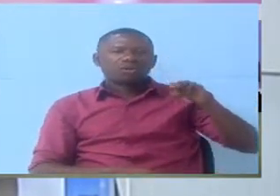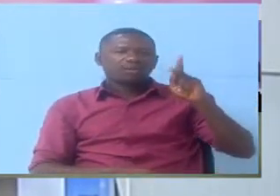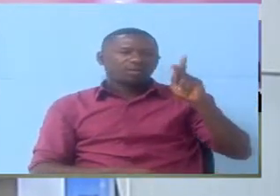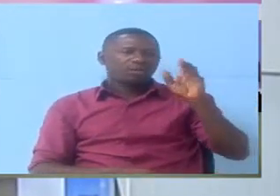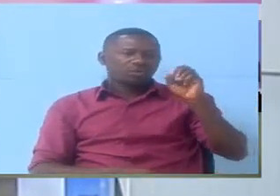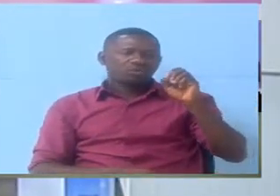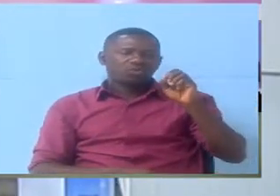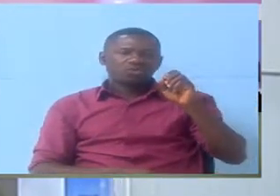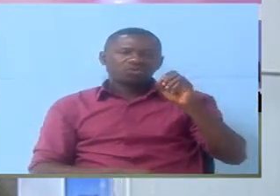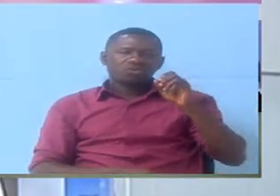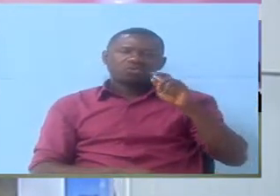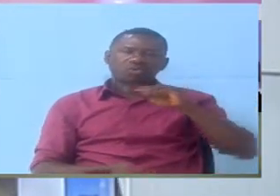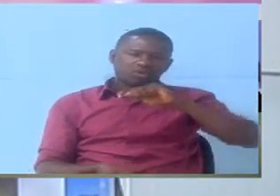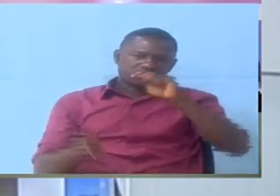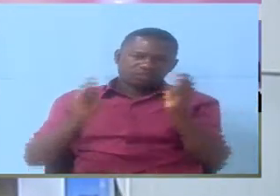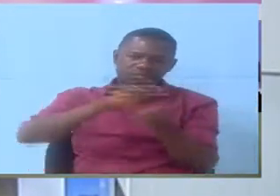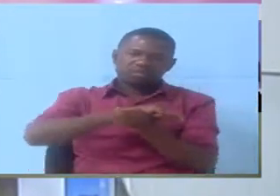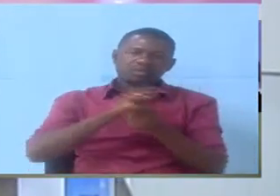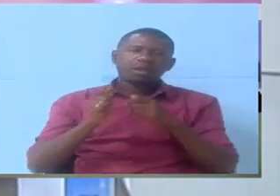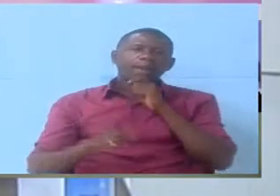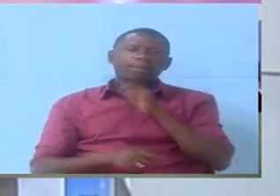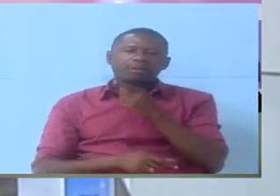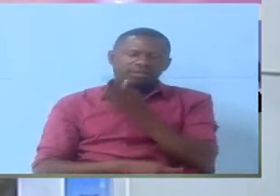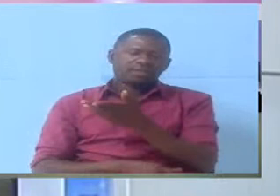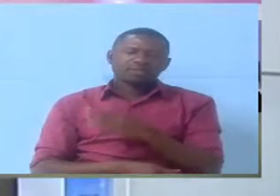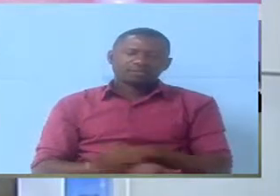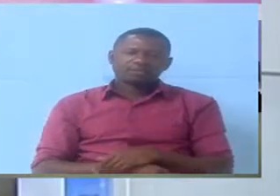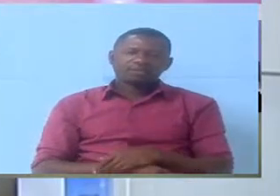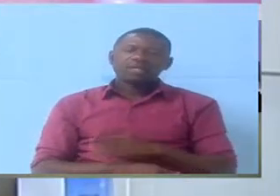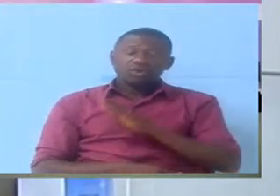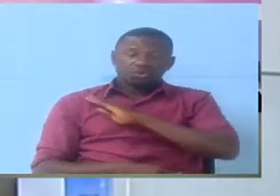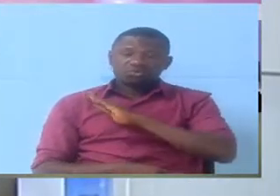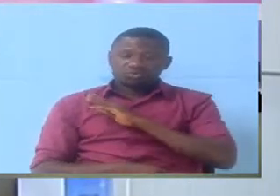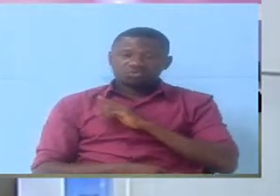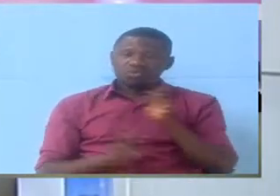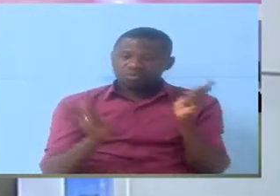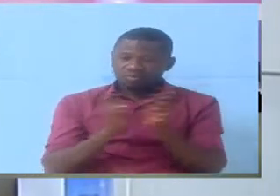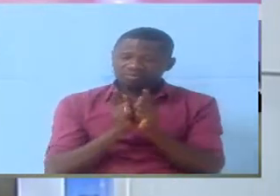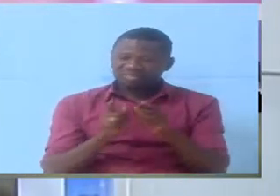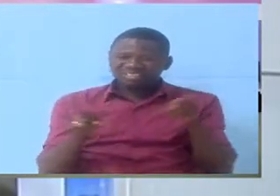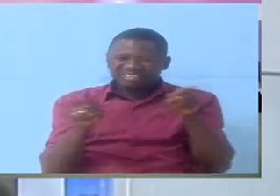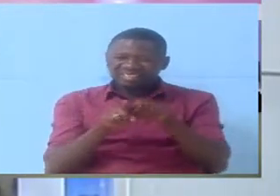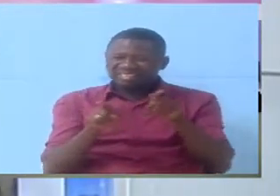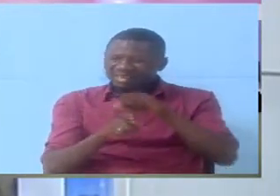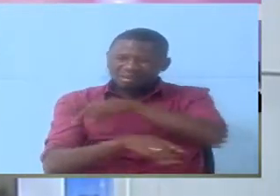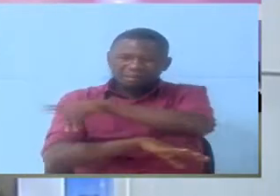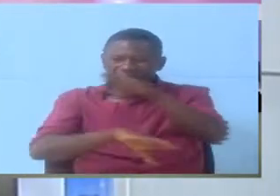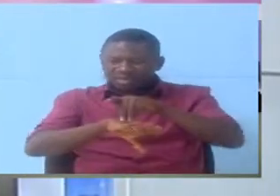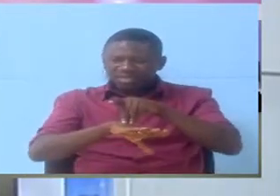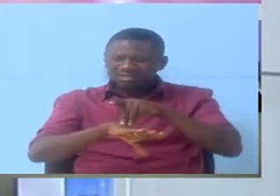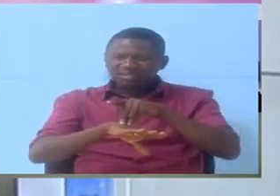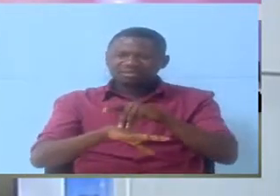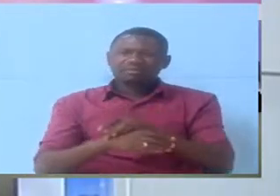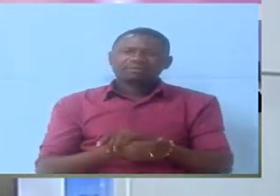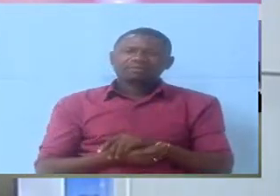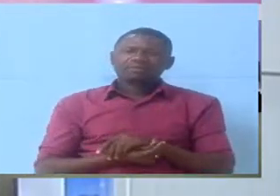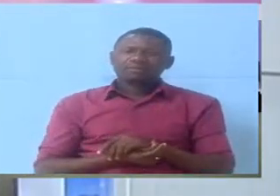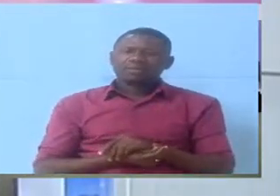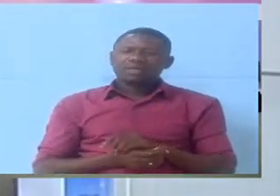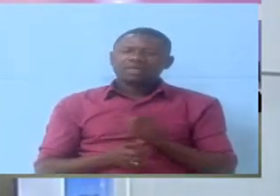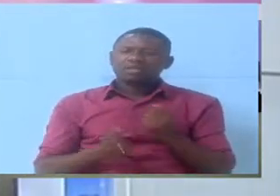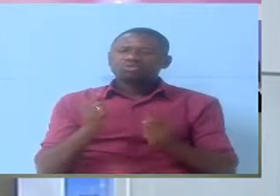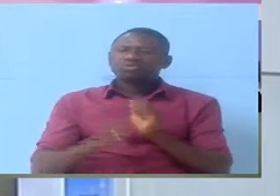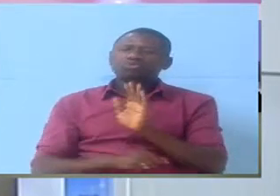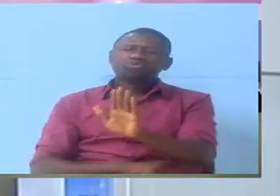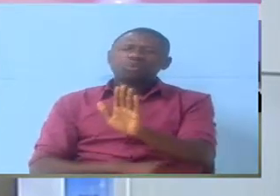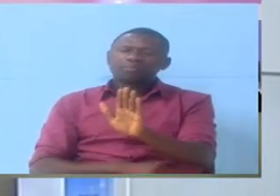ta atelebulu. So he also found me on the same spot. Atafana yentara lori wo dinkira kilimoleto. He stopped his vehicle. Ala moto londi. He